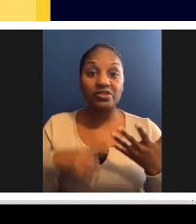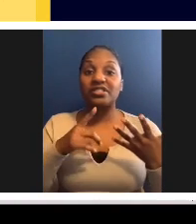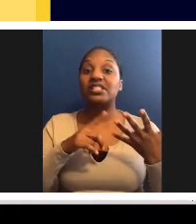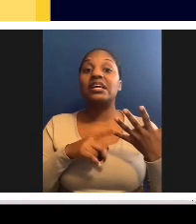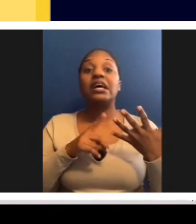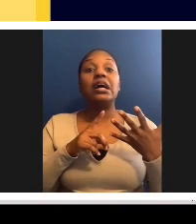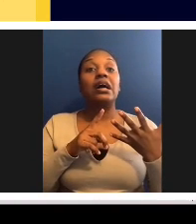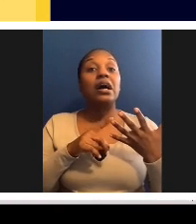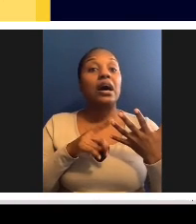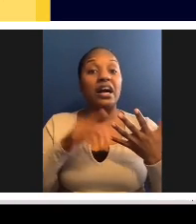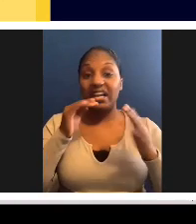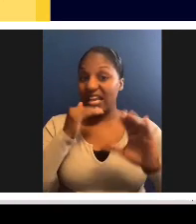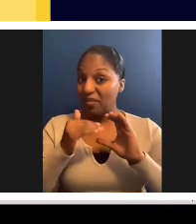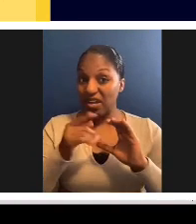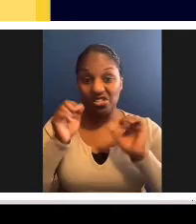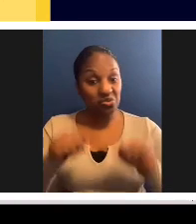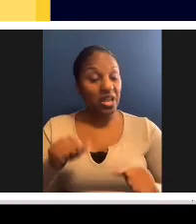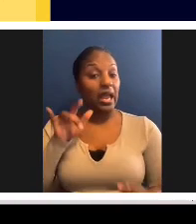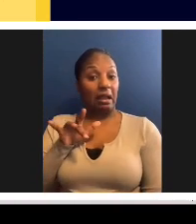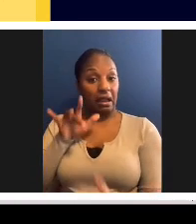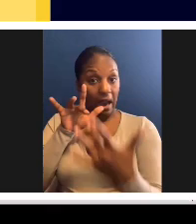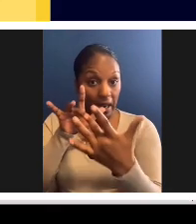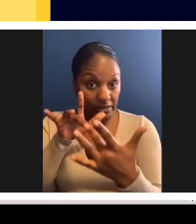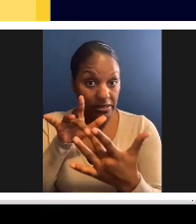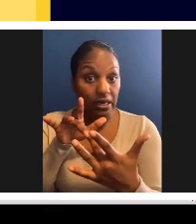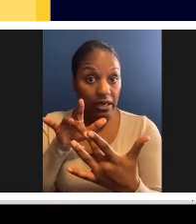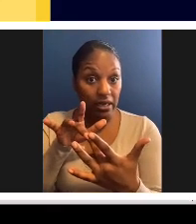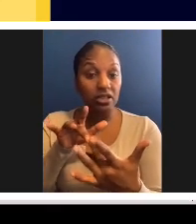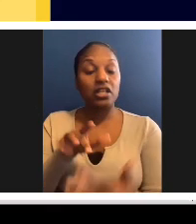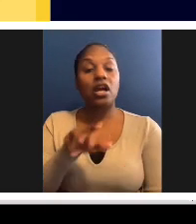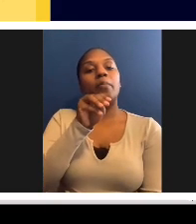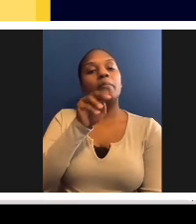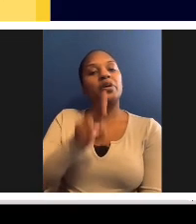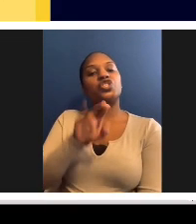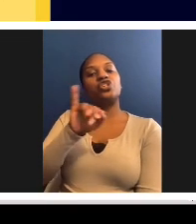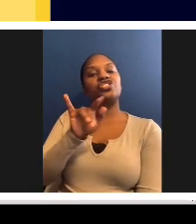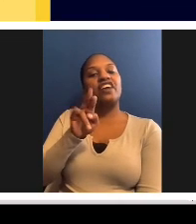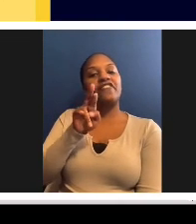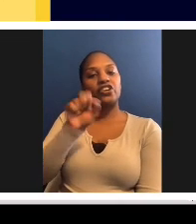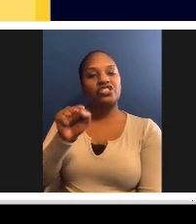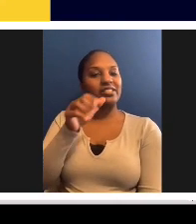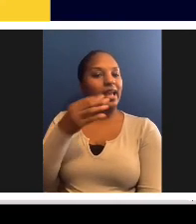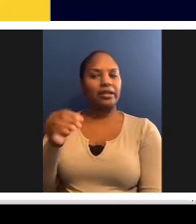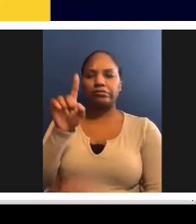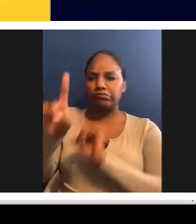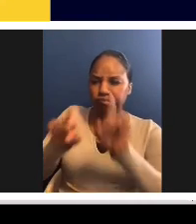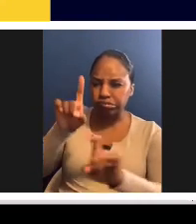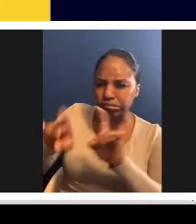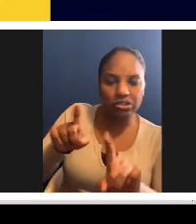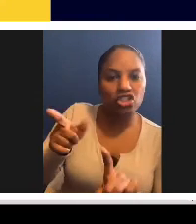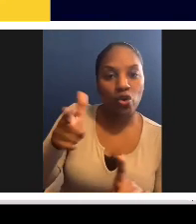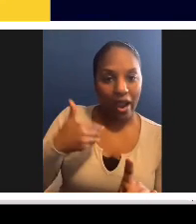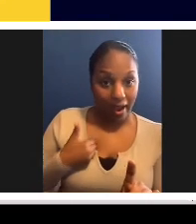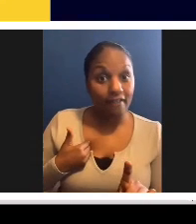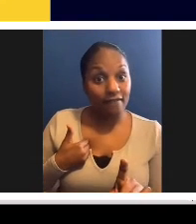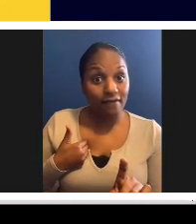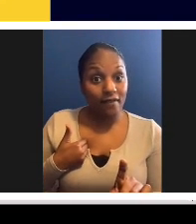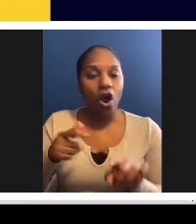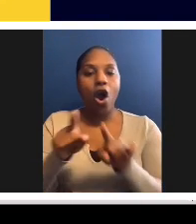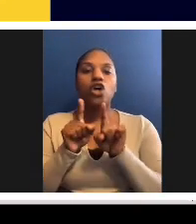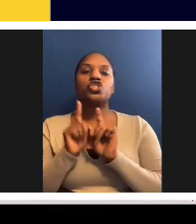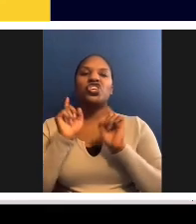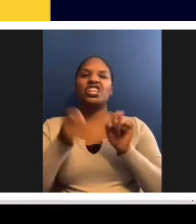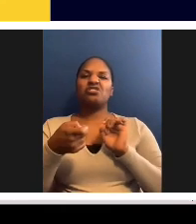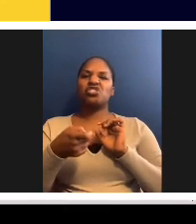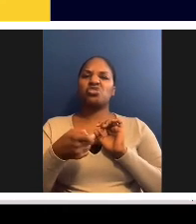can reach out to Mr. Jeffers and ask him any questions that you may have. Gives you an overview